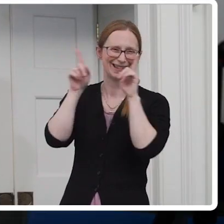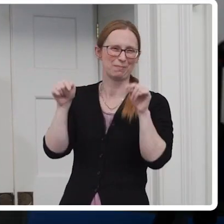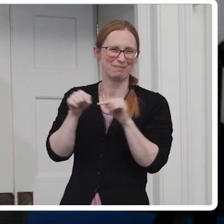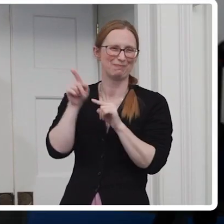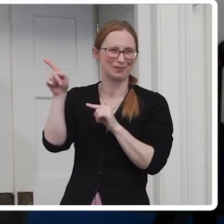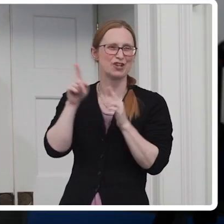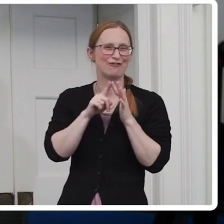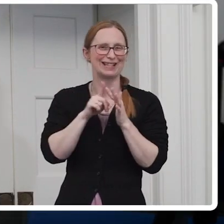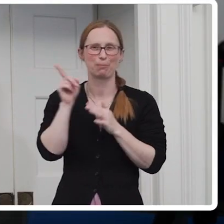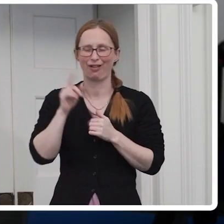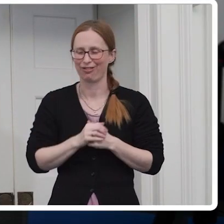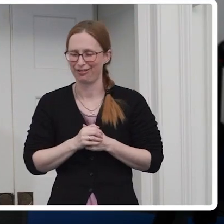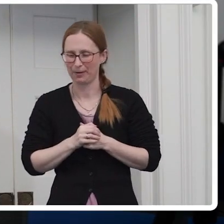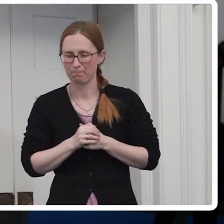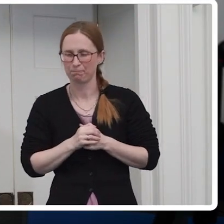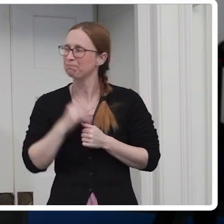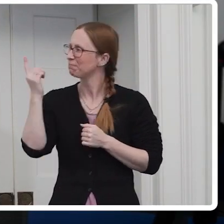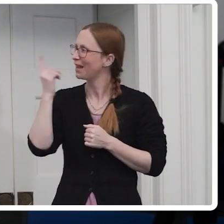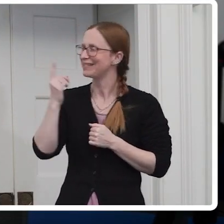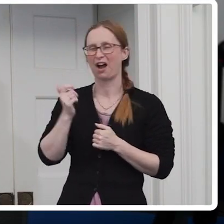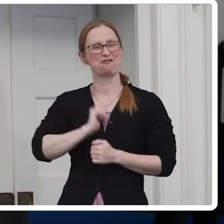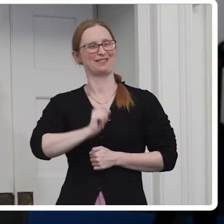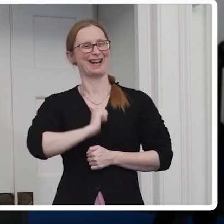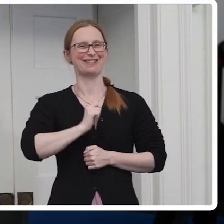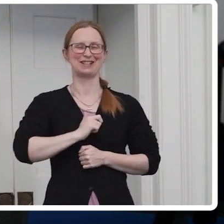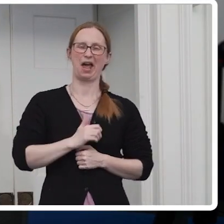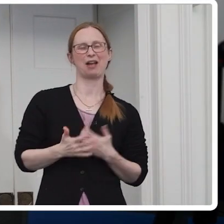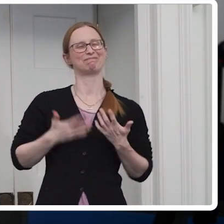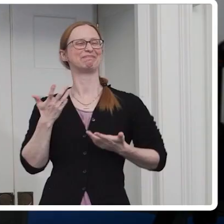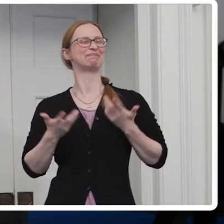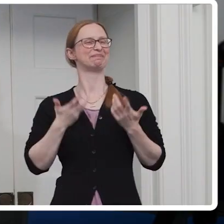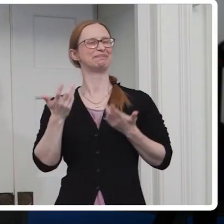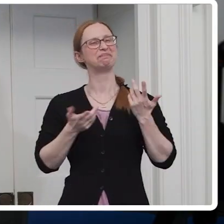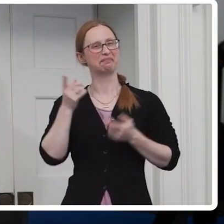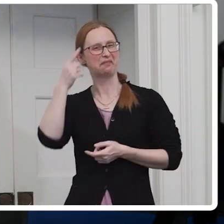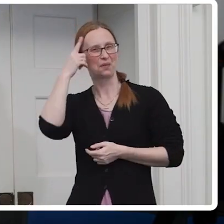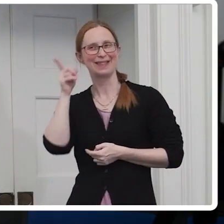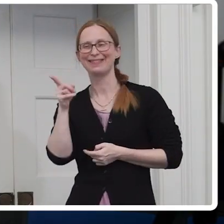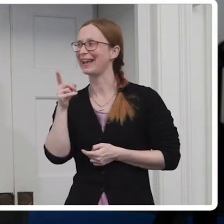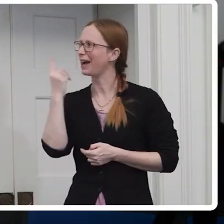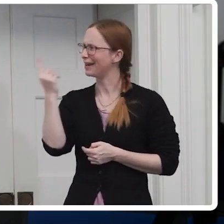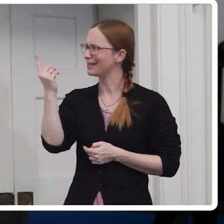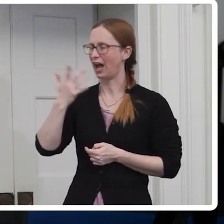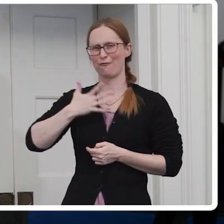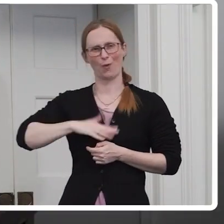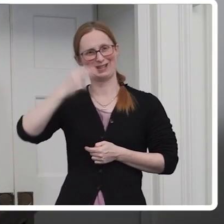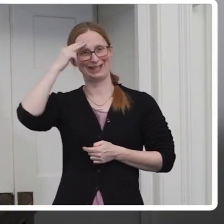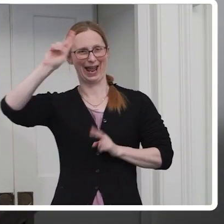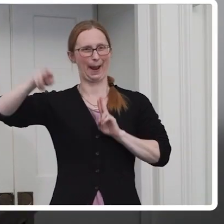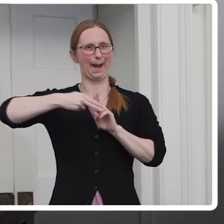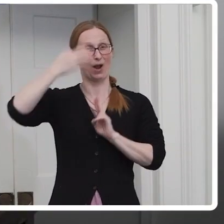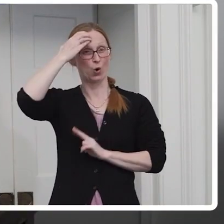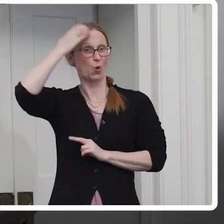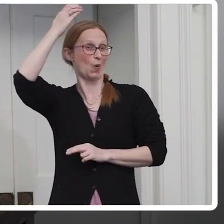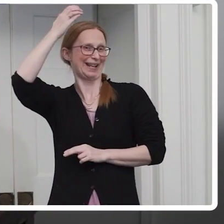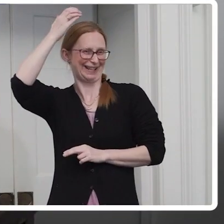good kind of picture of Elizabeth. She was quite a character, kind of larger than life character, we think, and she chose to be known